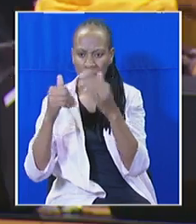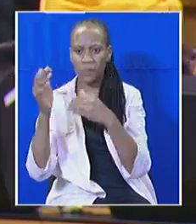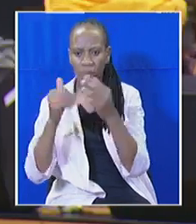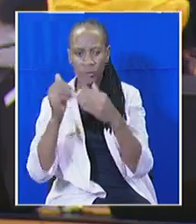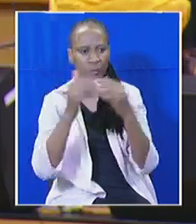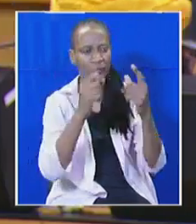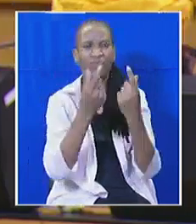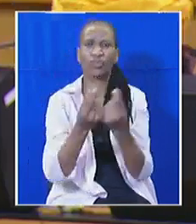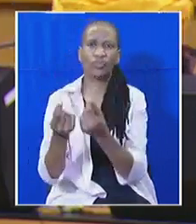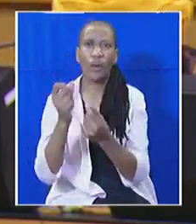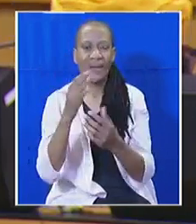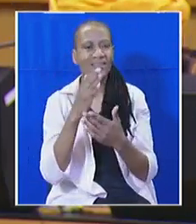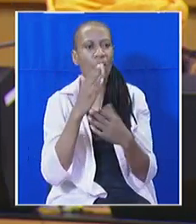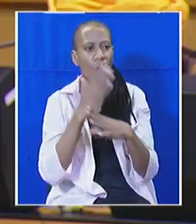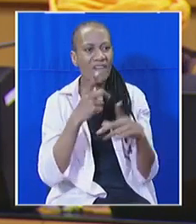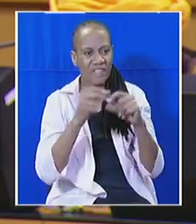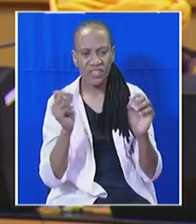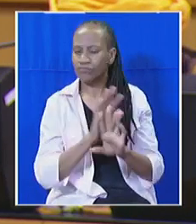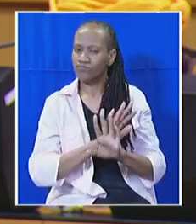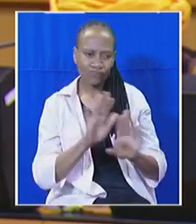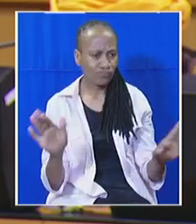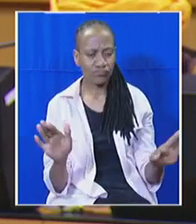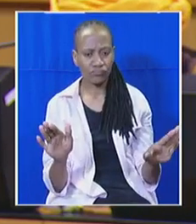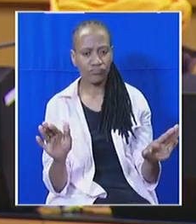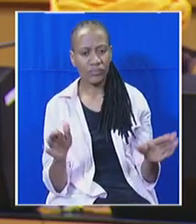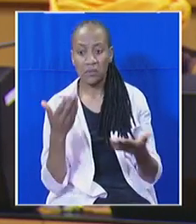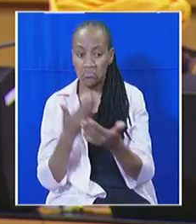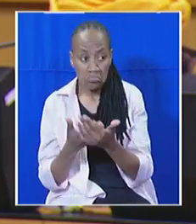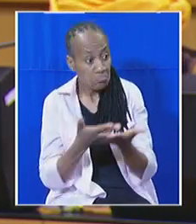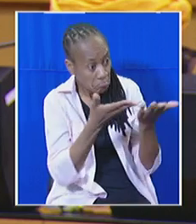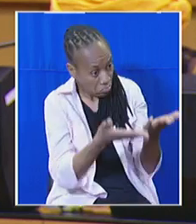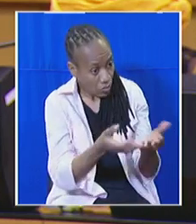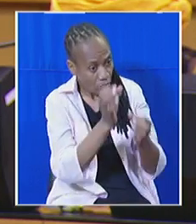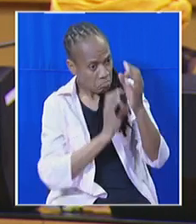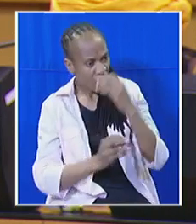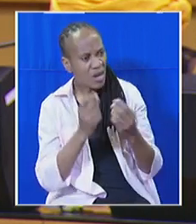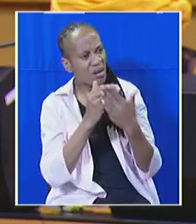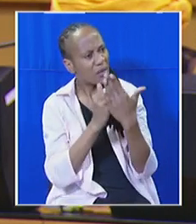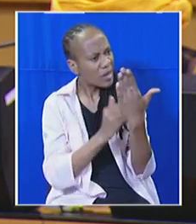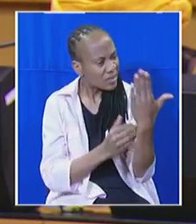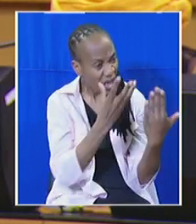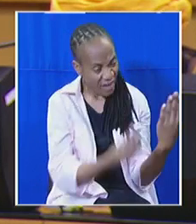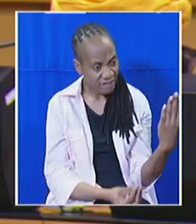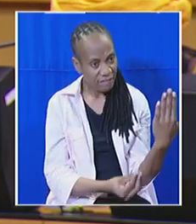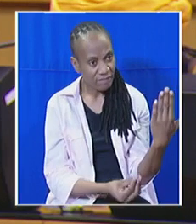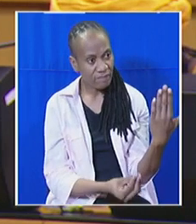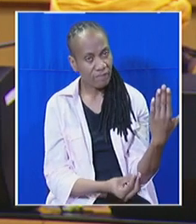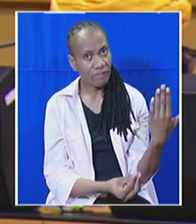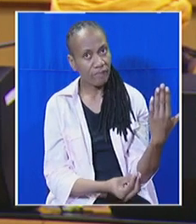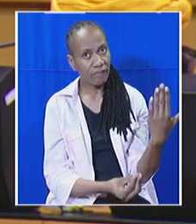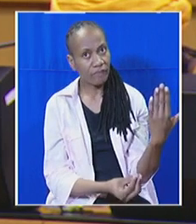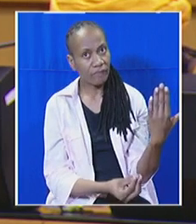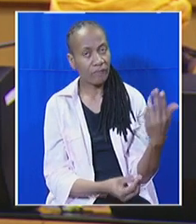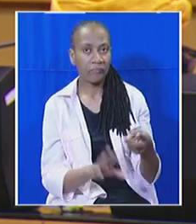the Honorable Minister take us on board with this, with the list of those contracts? And if the Minister